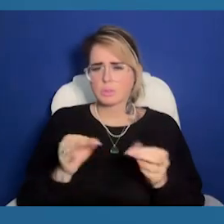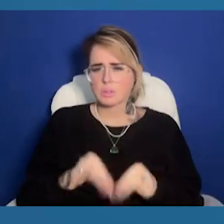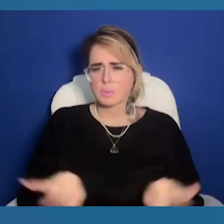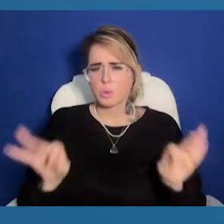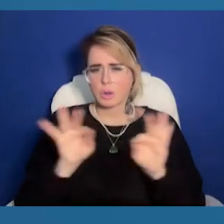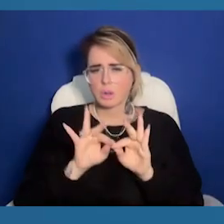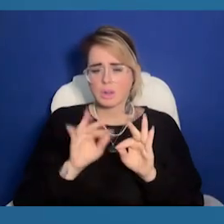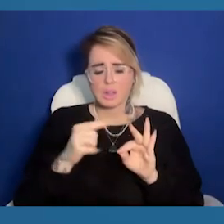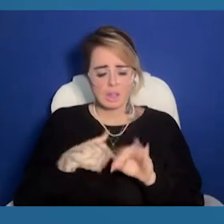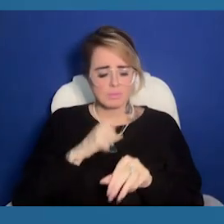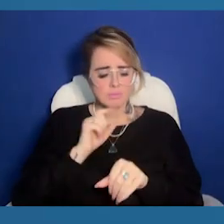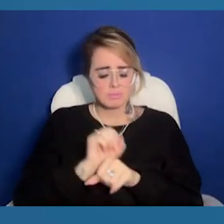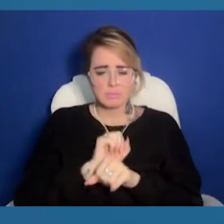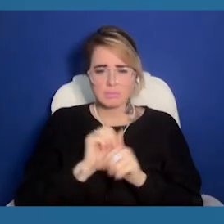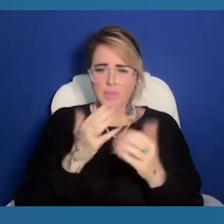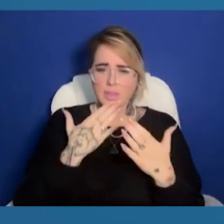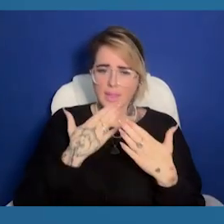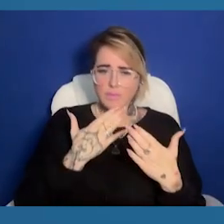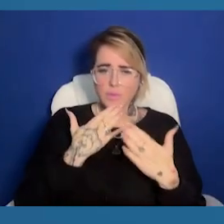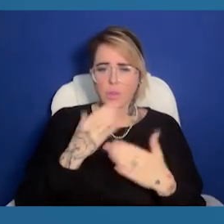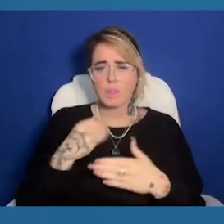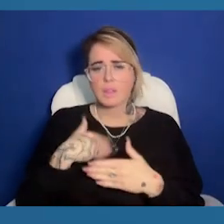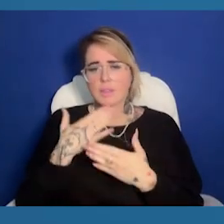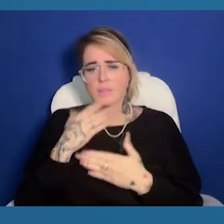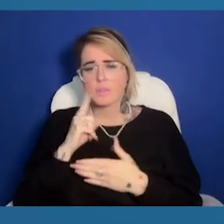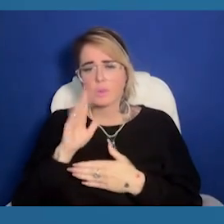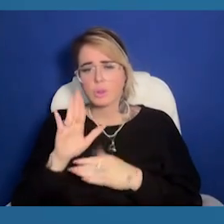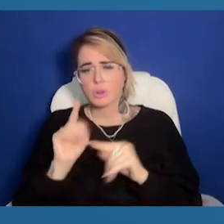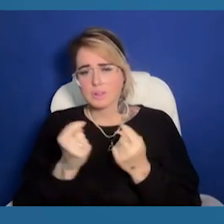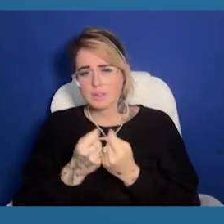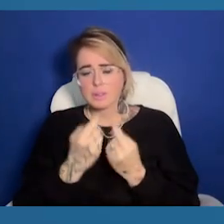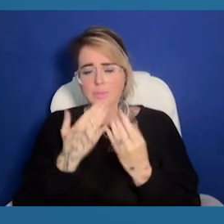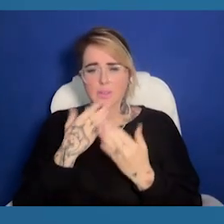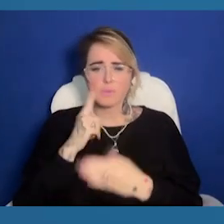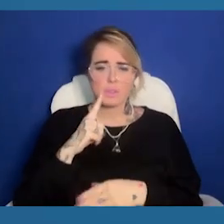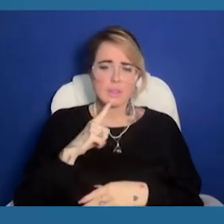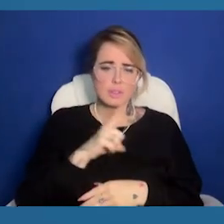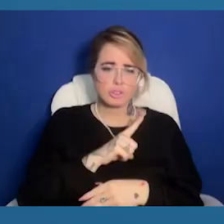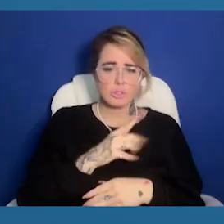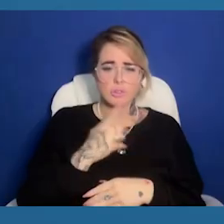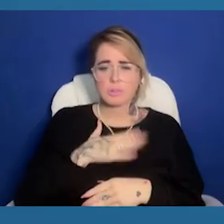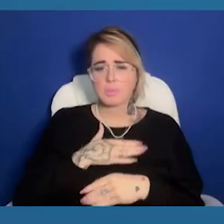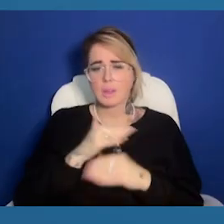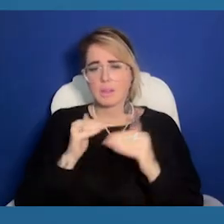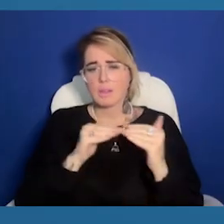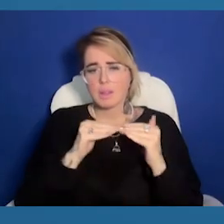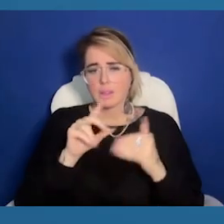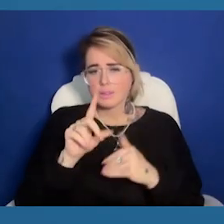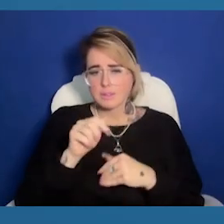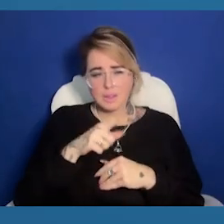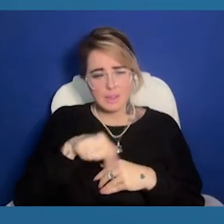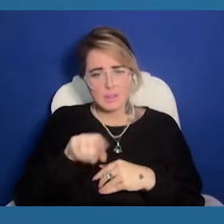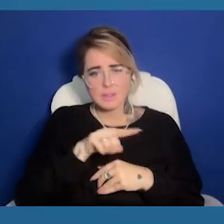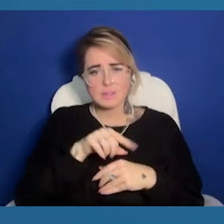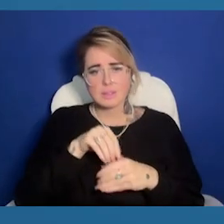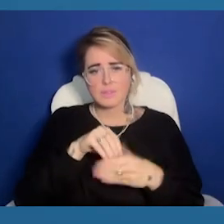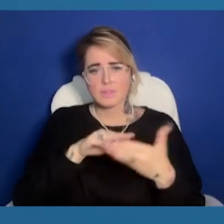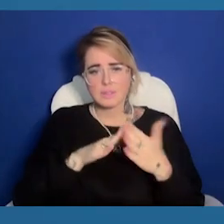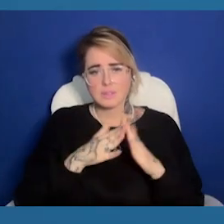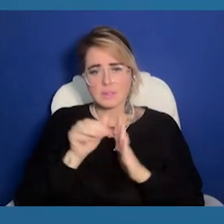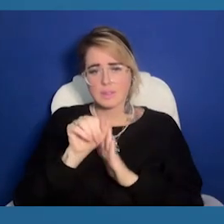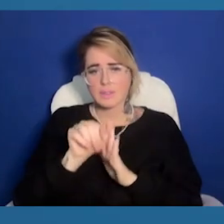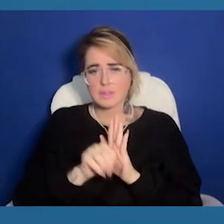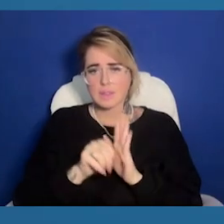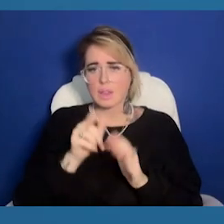am thankful to you, and I am thankful for your team, thankful for the legislature, for my colleague DAs across the city and the state